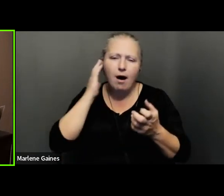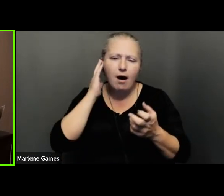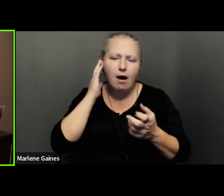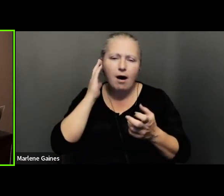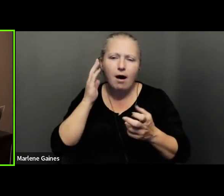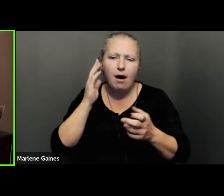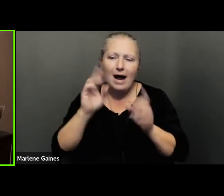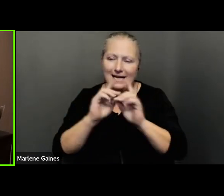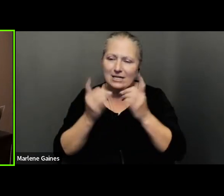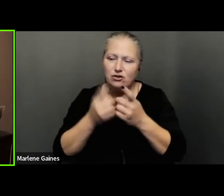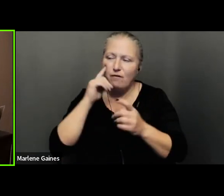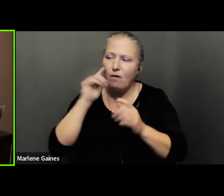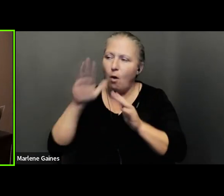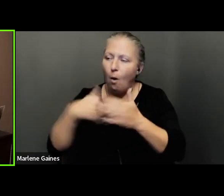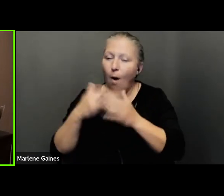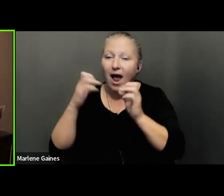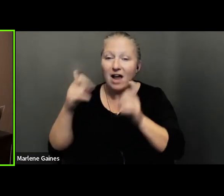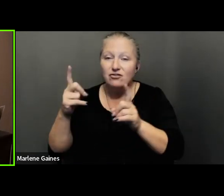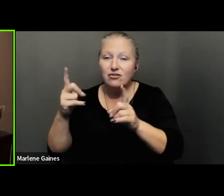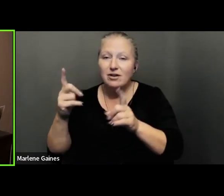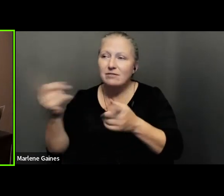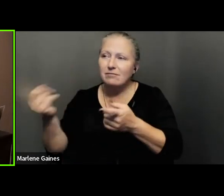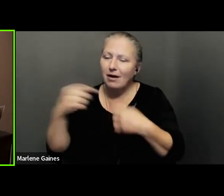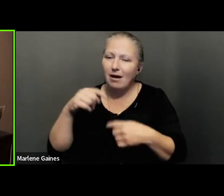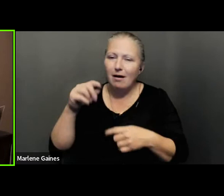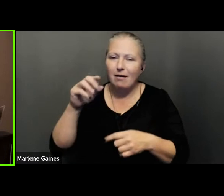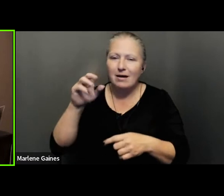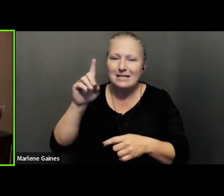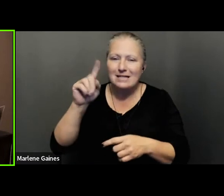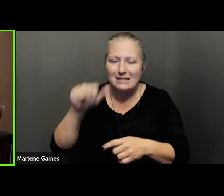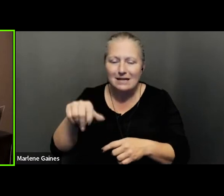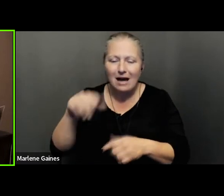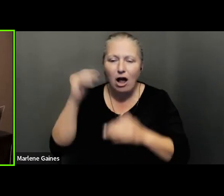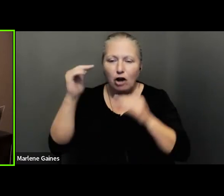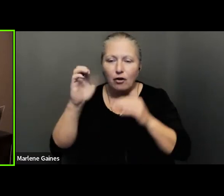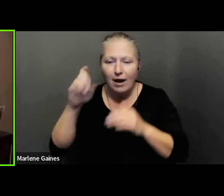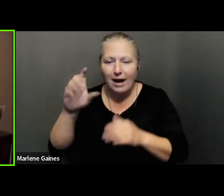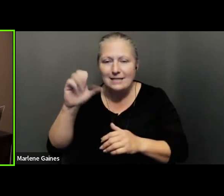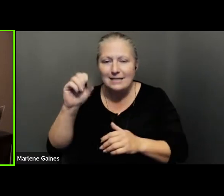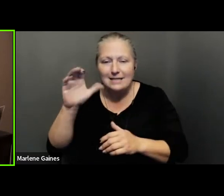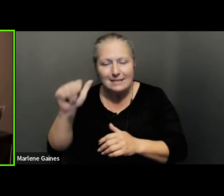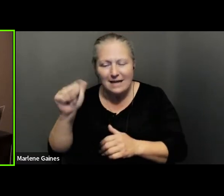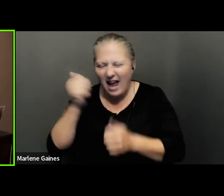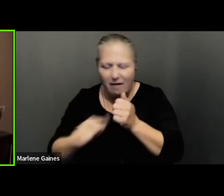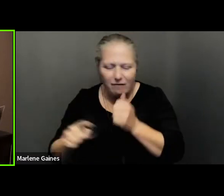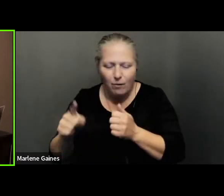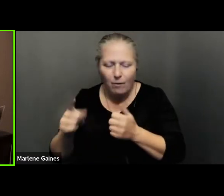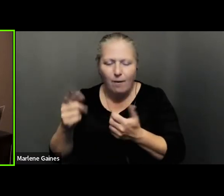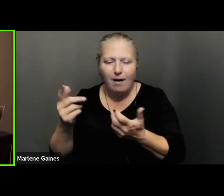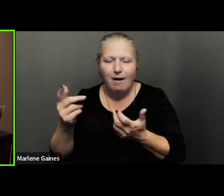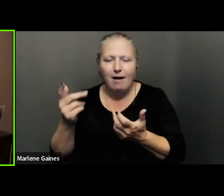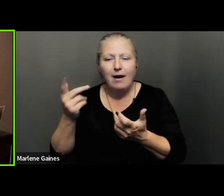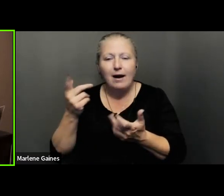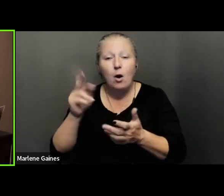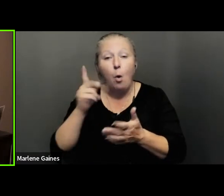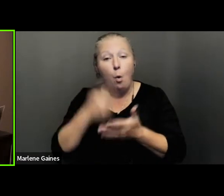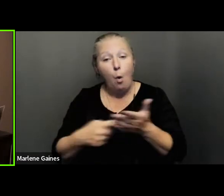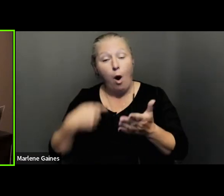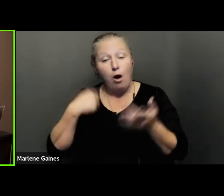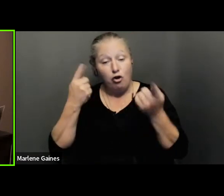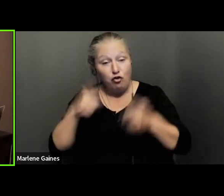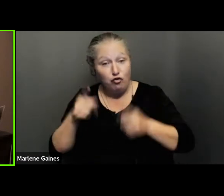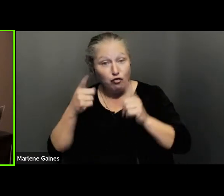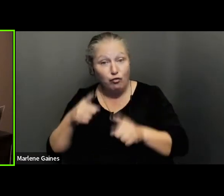district for all educators, DTA, CSEA, adult ed, everyone. And the kinds of agreements that we've come up with